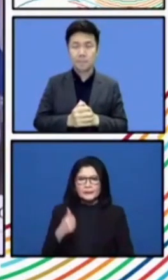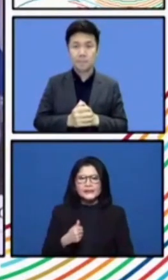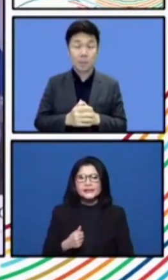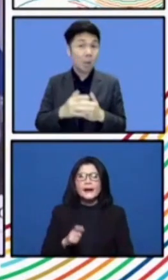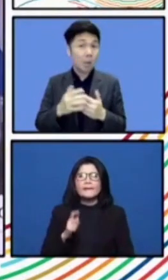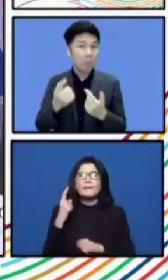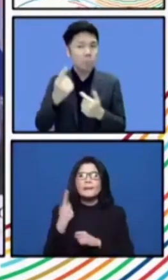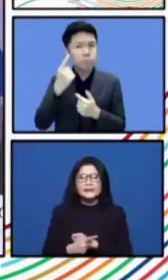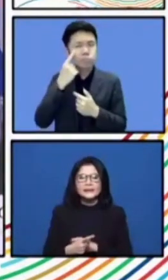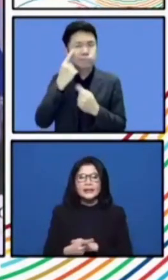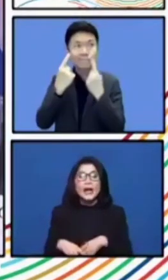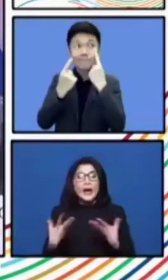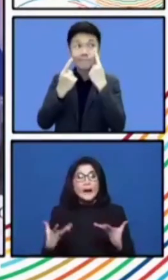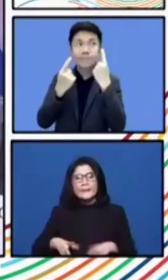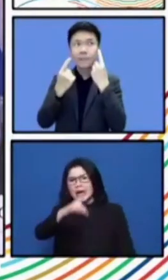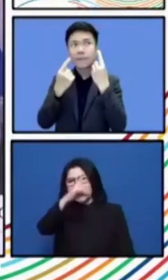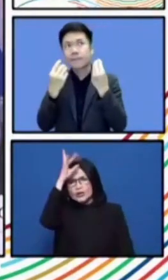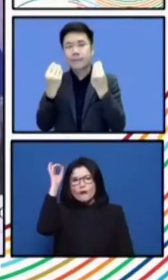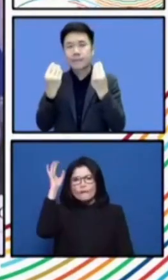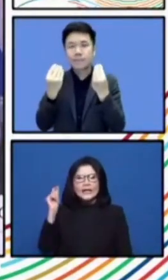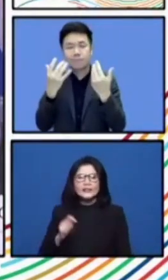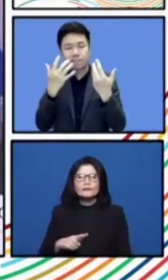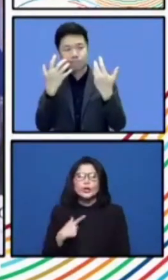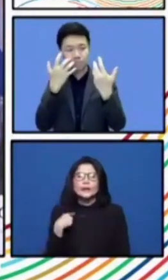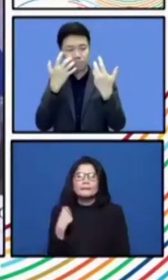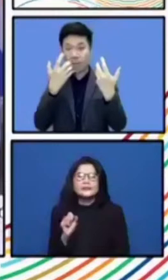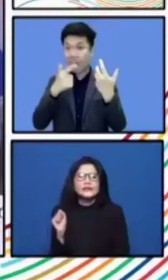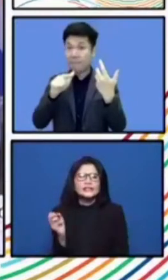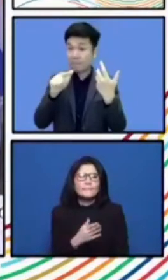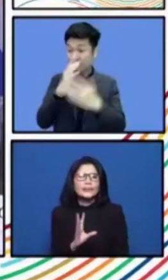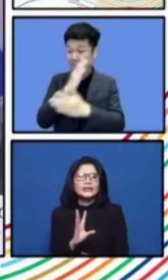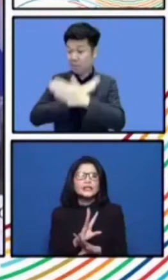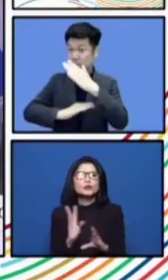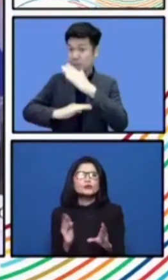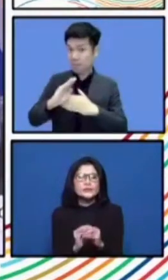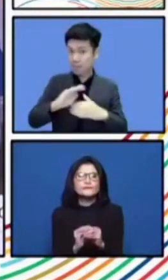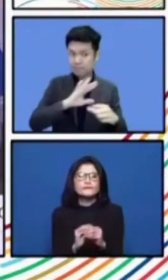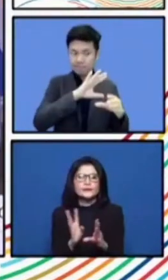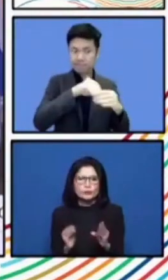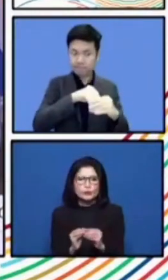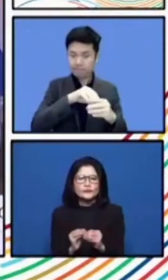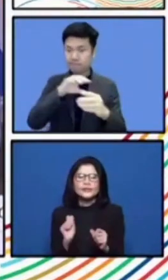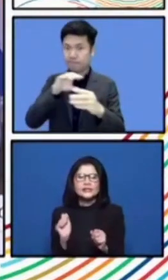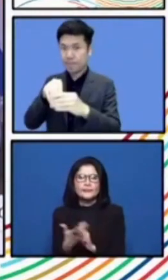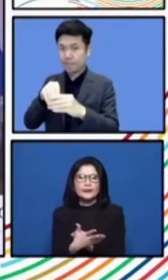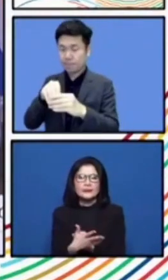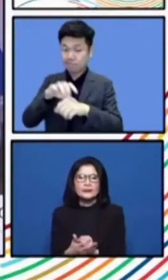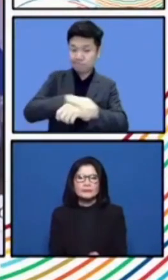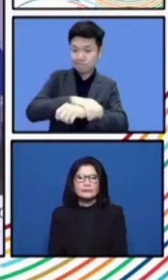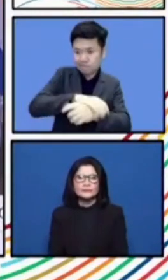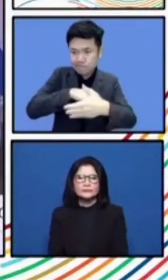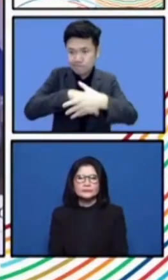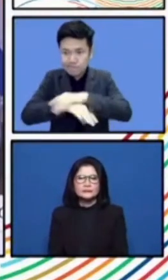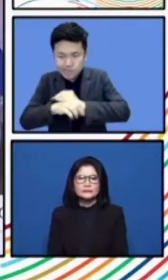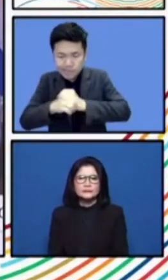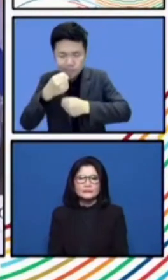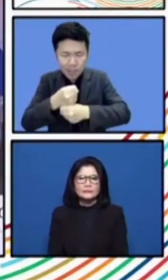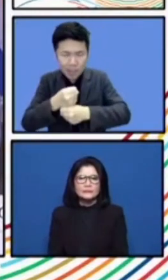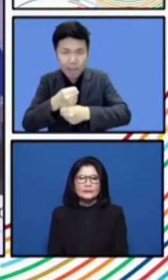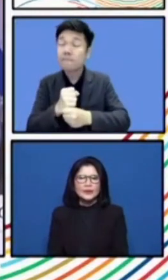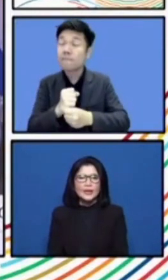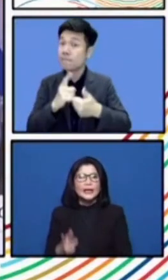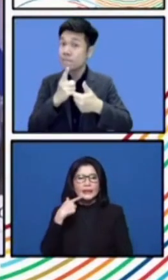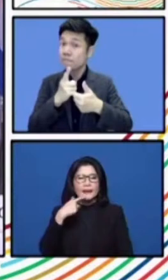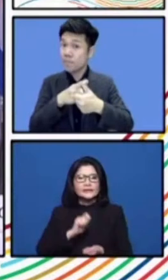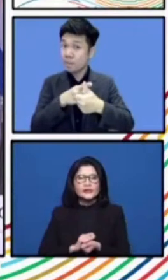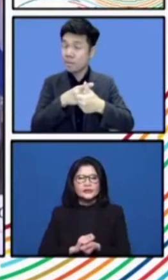measure can be done to accelerate disability inclusions first we can step party can do the legal reform and